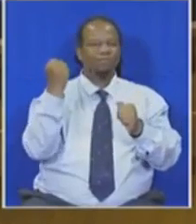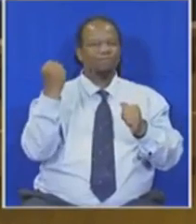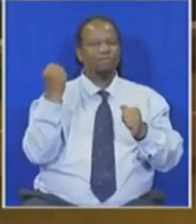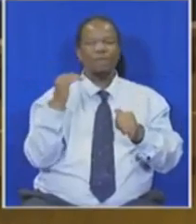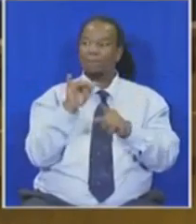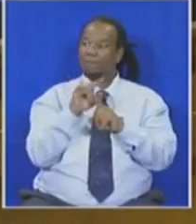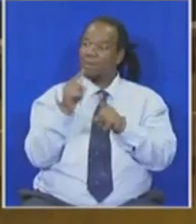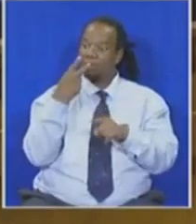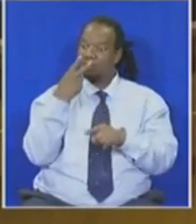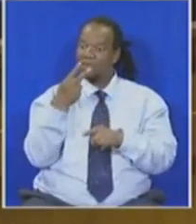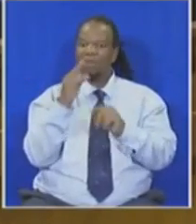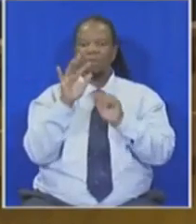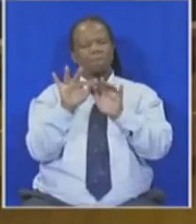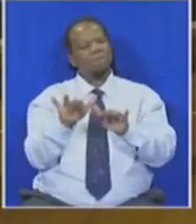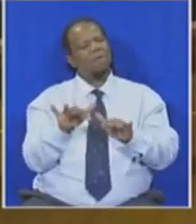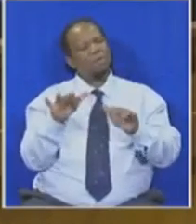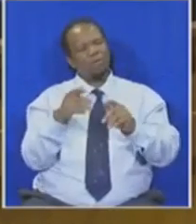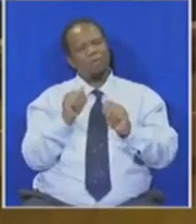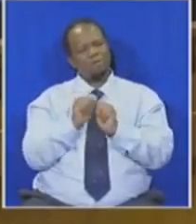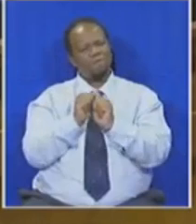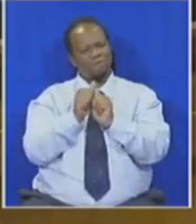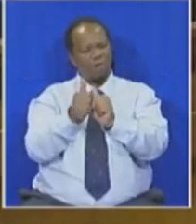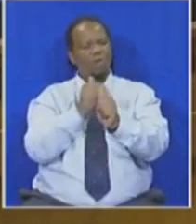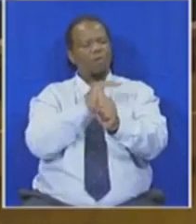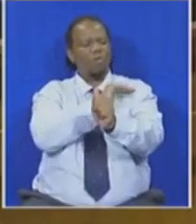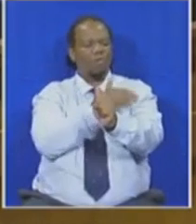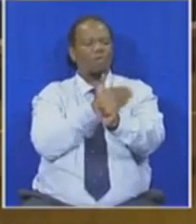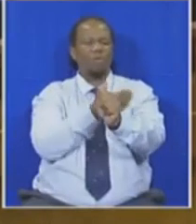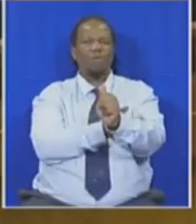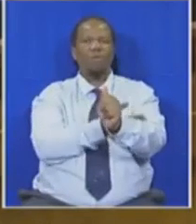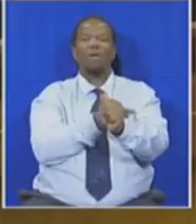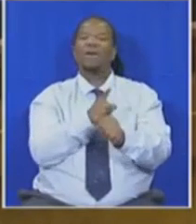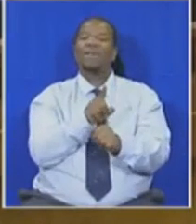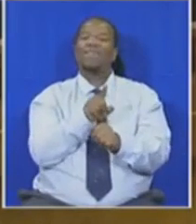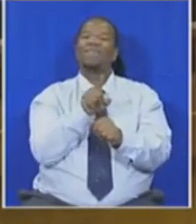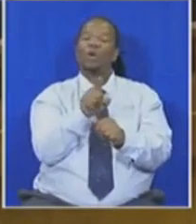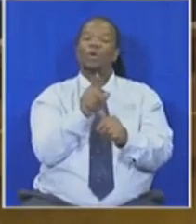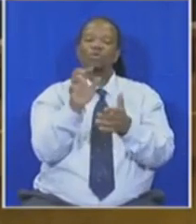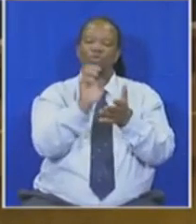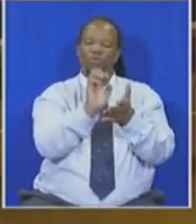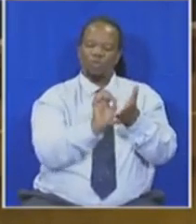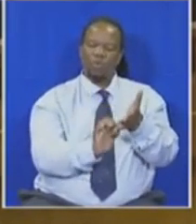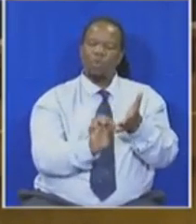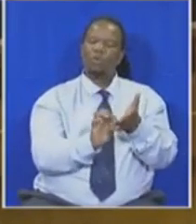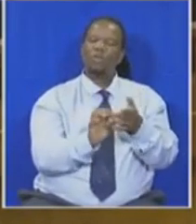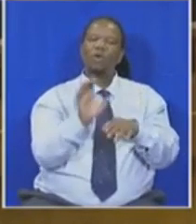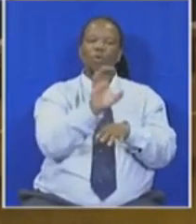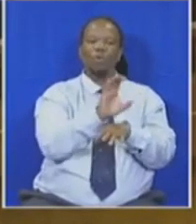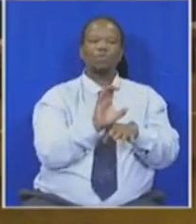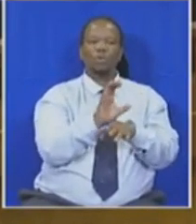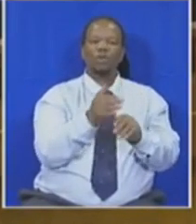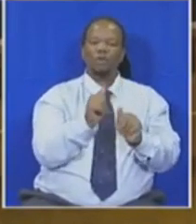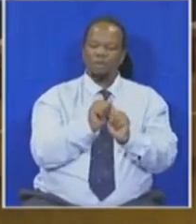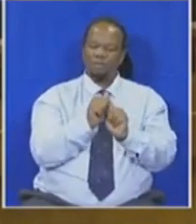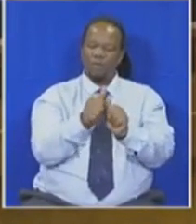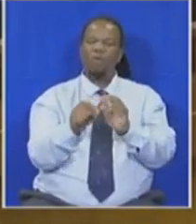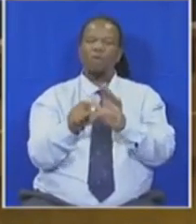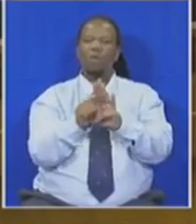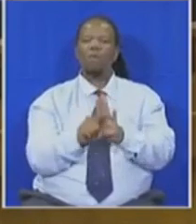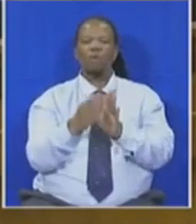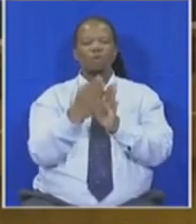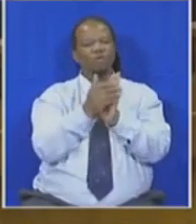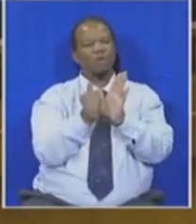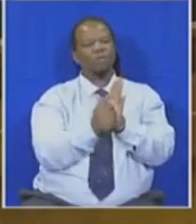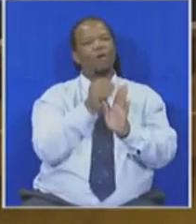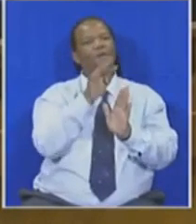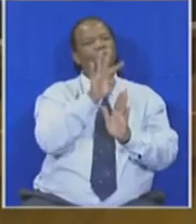up to its mandate of those who framed the Constitution and who bequeathed to us the enormous responsibility set out in Chapter 4 and 5